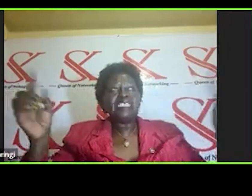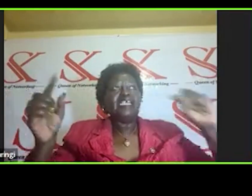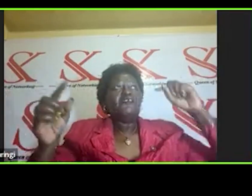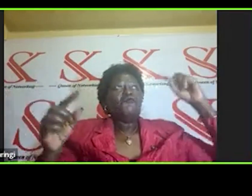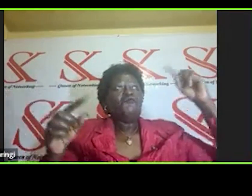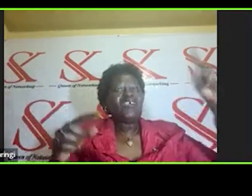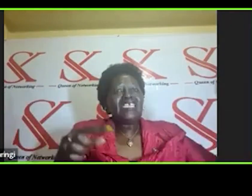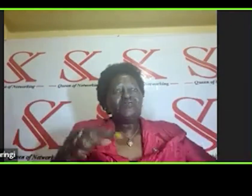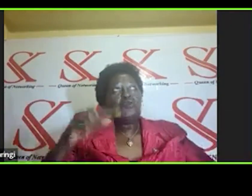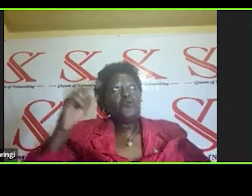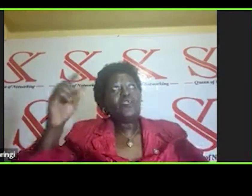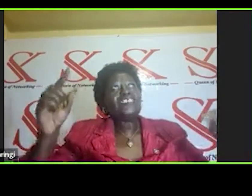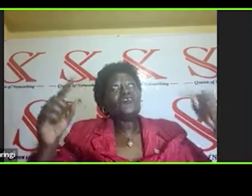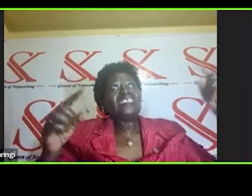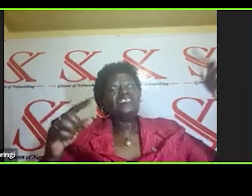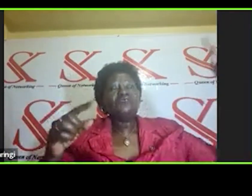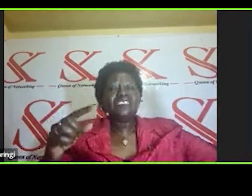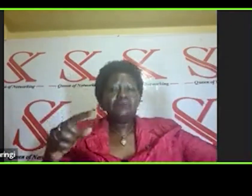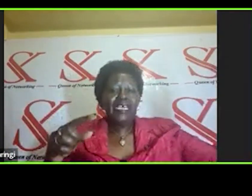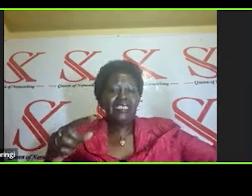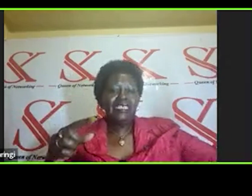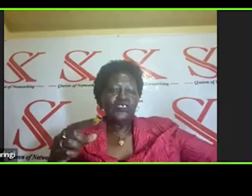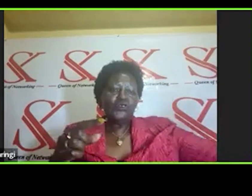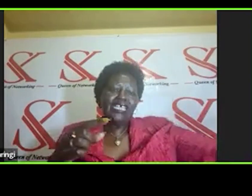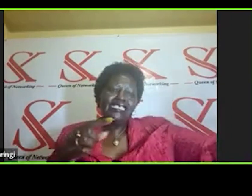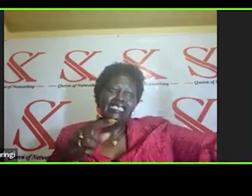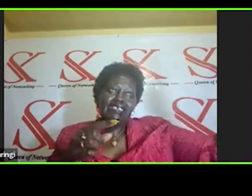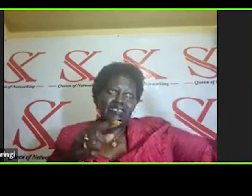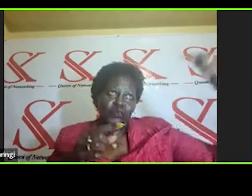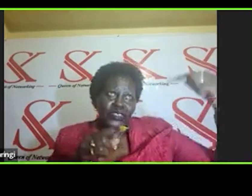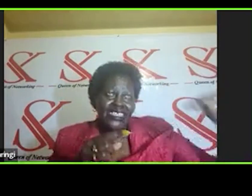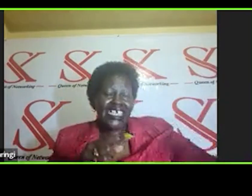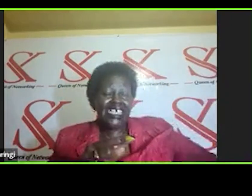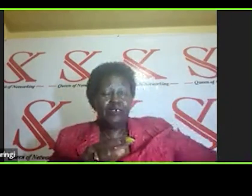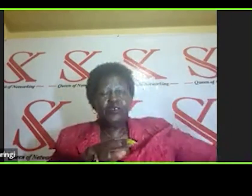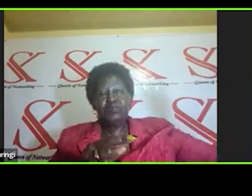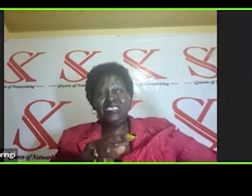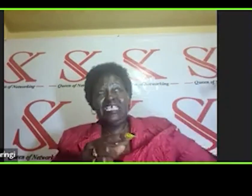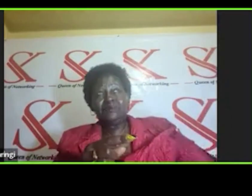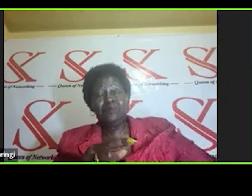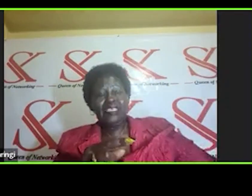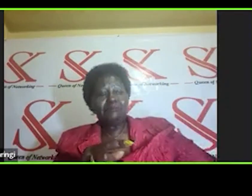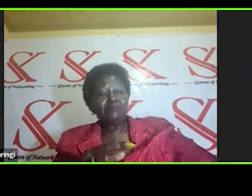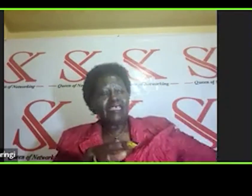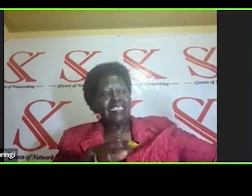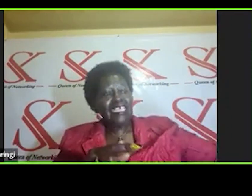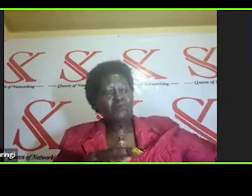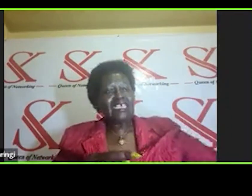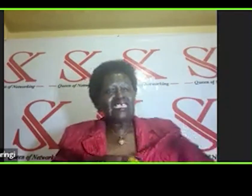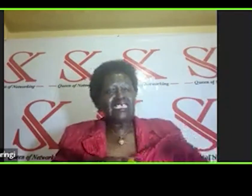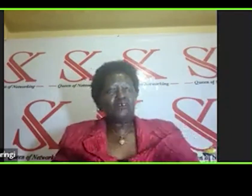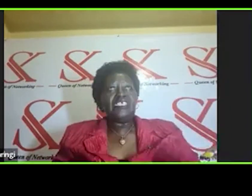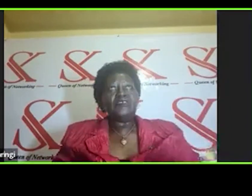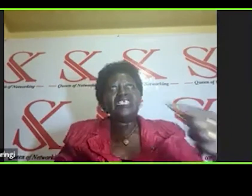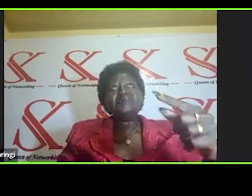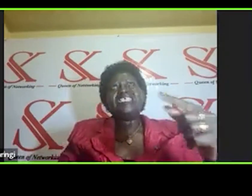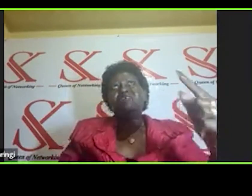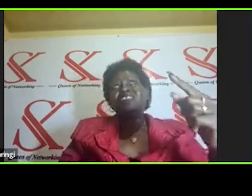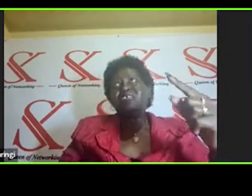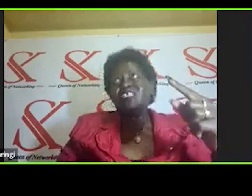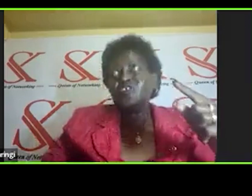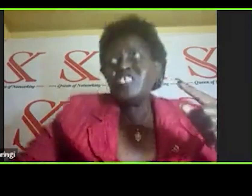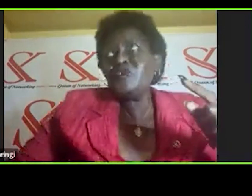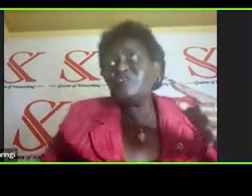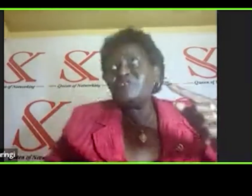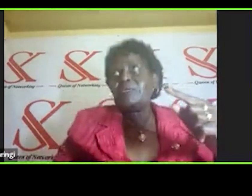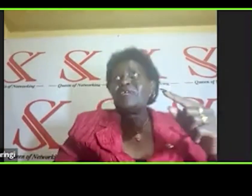very important. Find out who is connected to this man, so that if you sincerely want to meet that man, then you can get the connection. Let me tell you